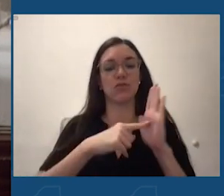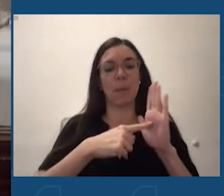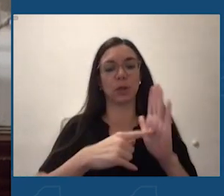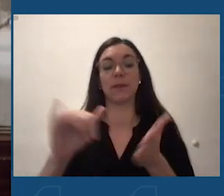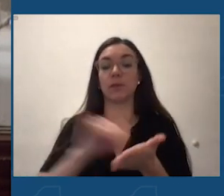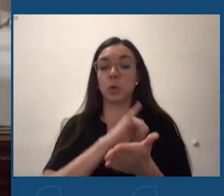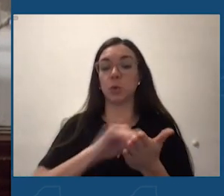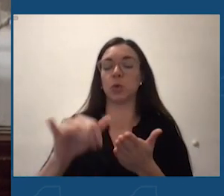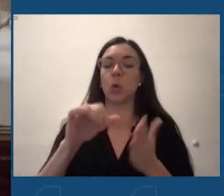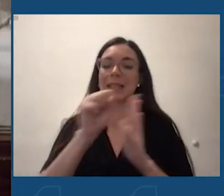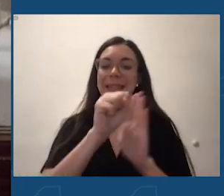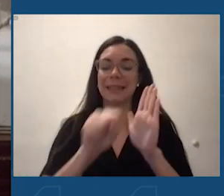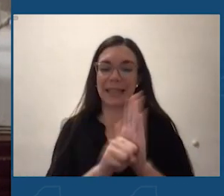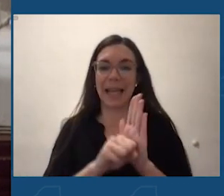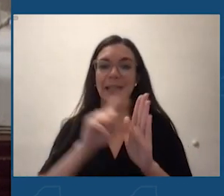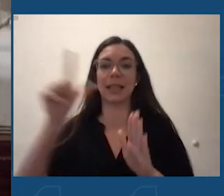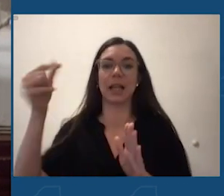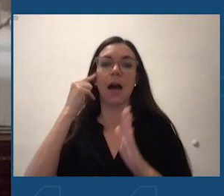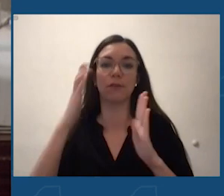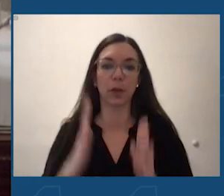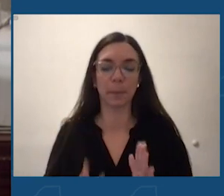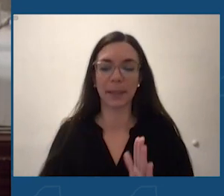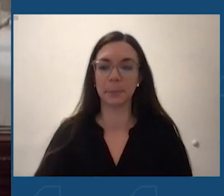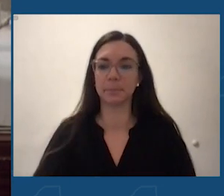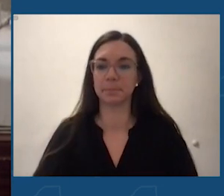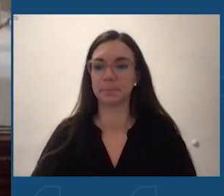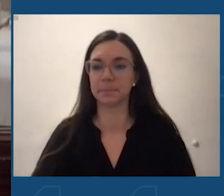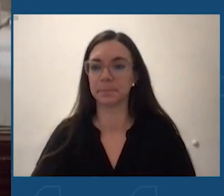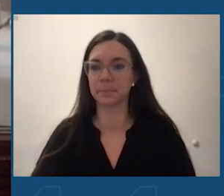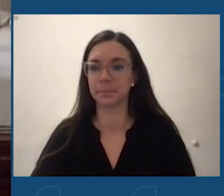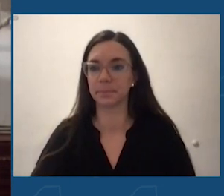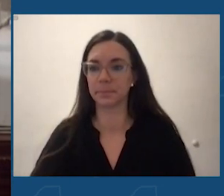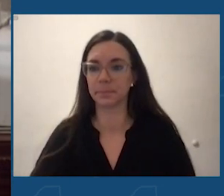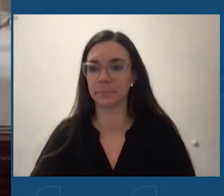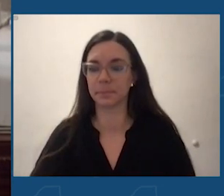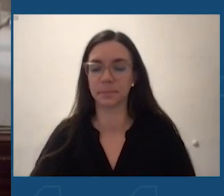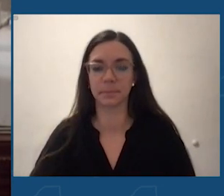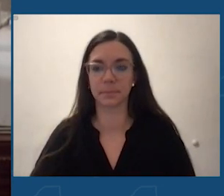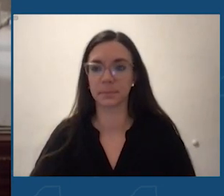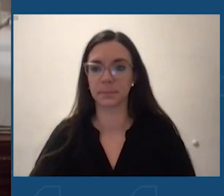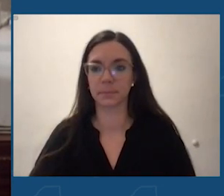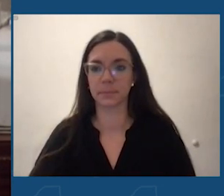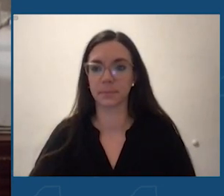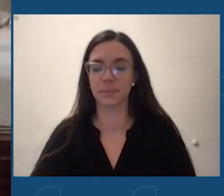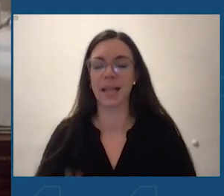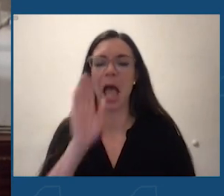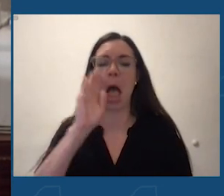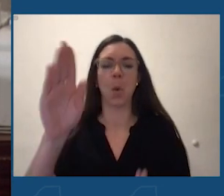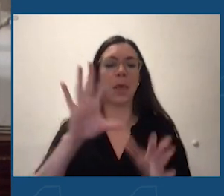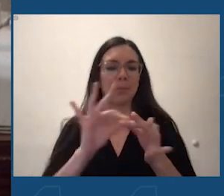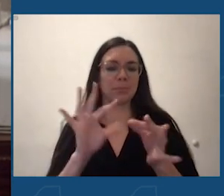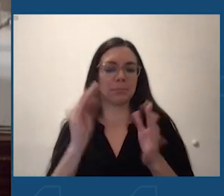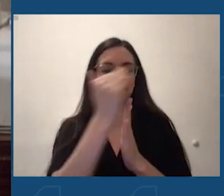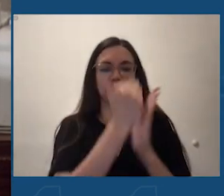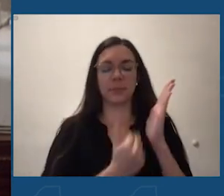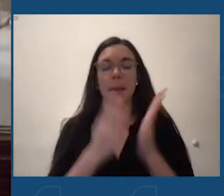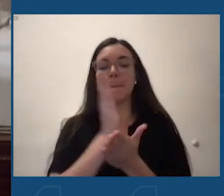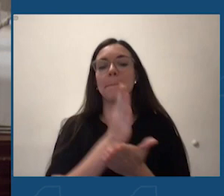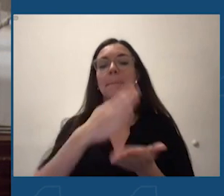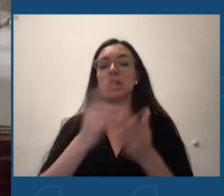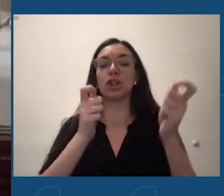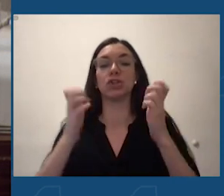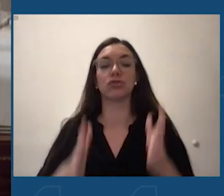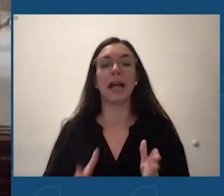small list, and you will get the full list in the video that I will be queuing up, but I will mention a few. Budget Director Robert Mujica is with